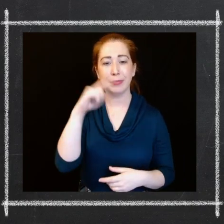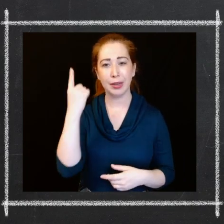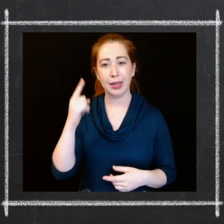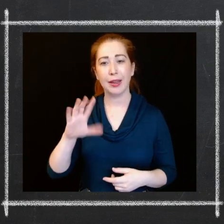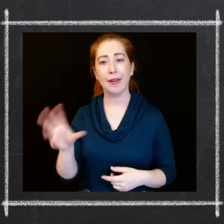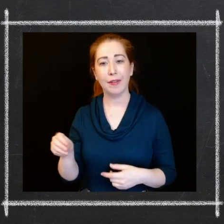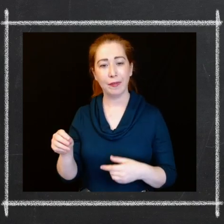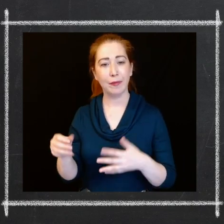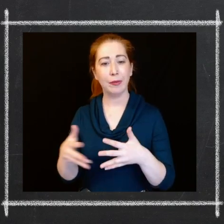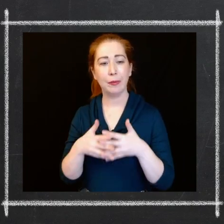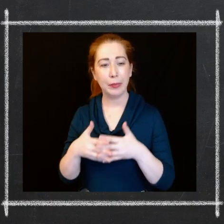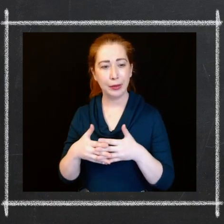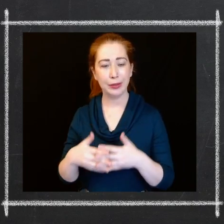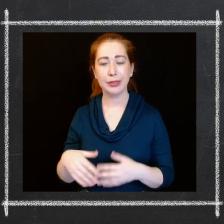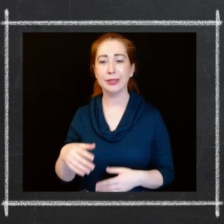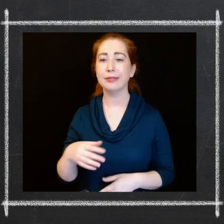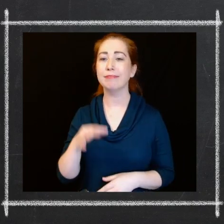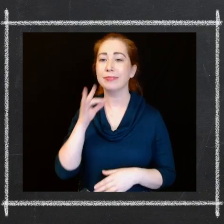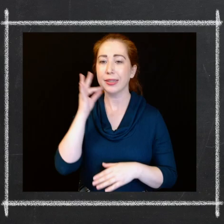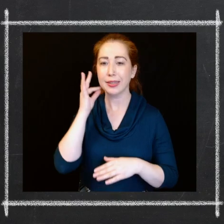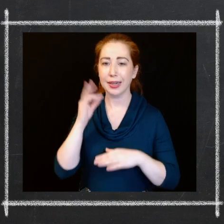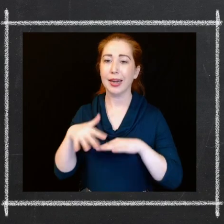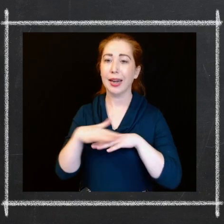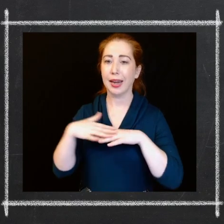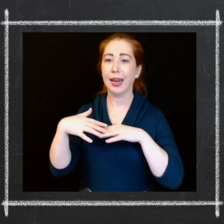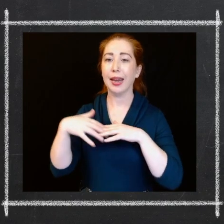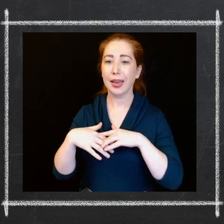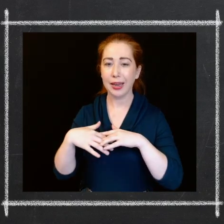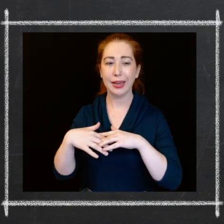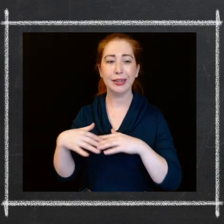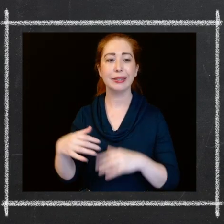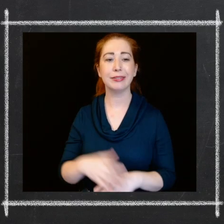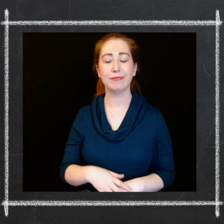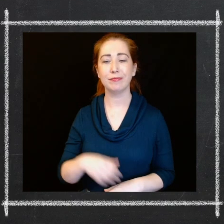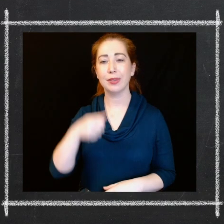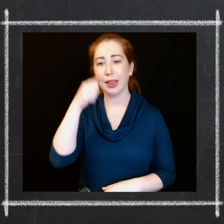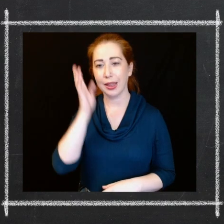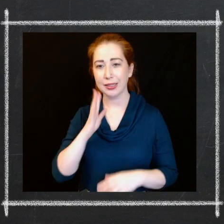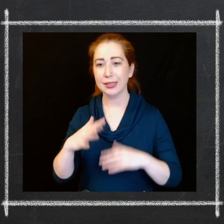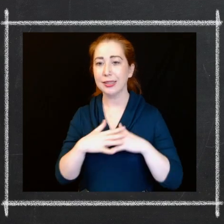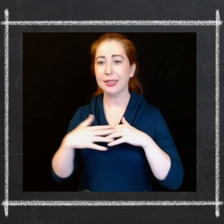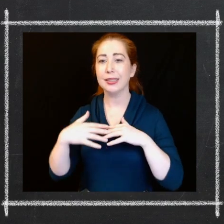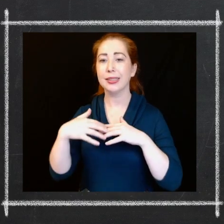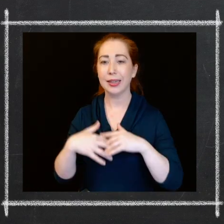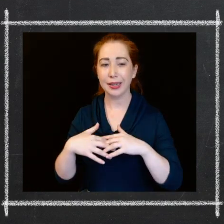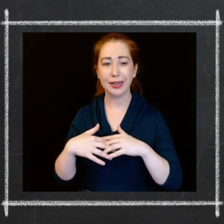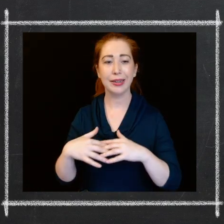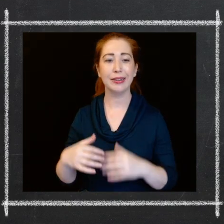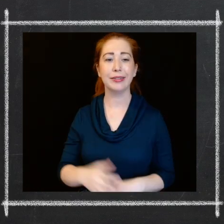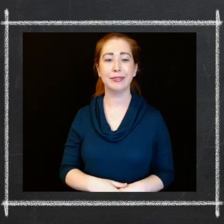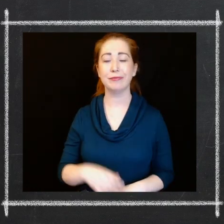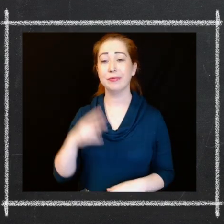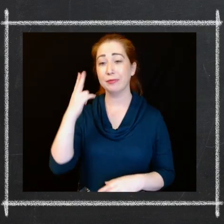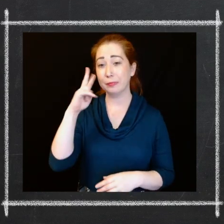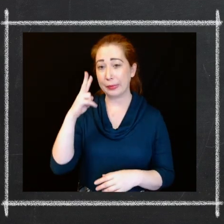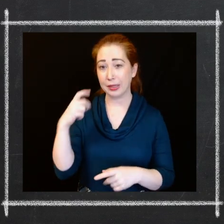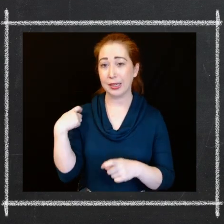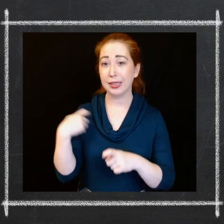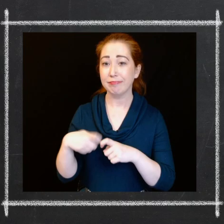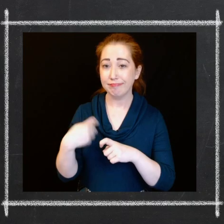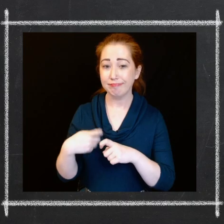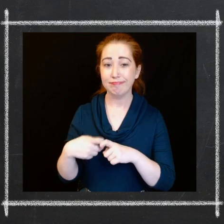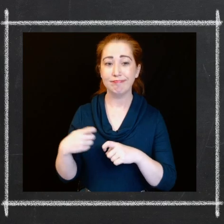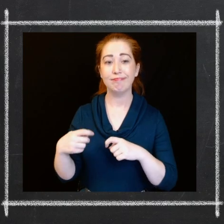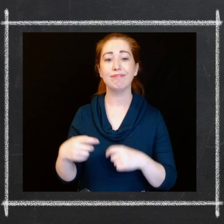and Latino Americans. The higher risk is due to a combination of social and economic